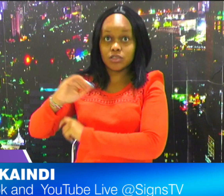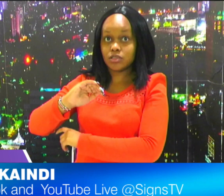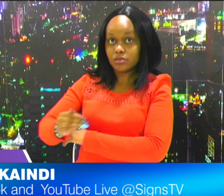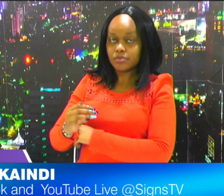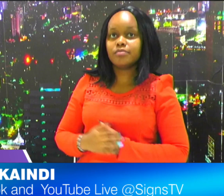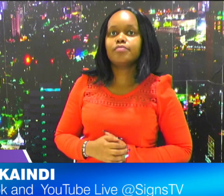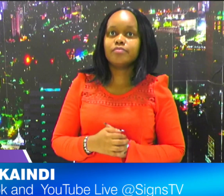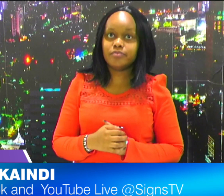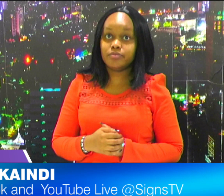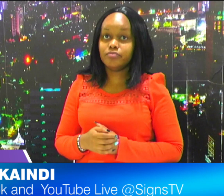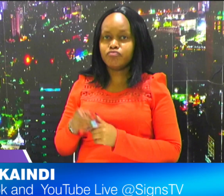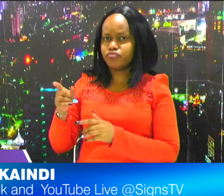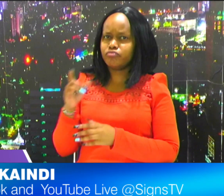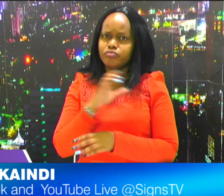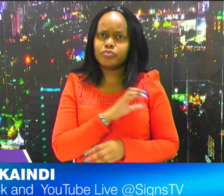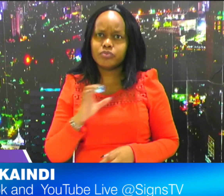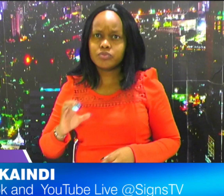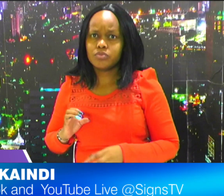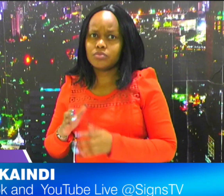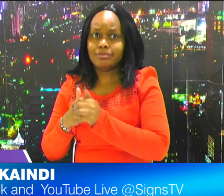by Senator